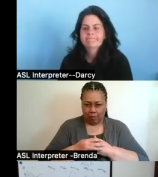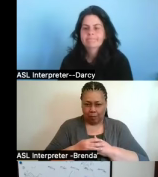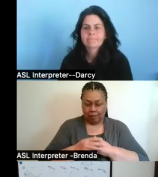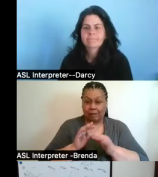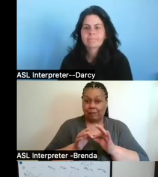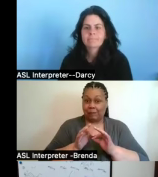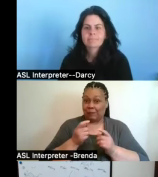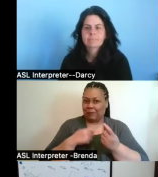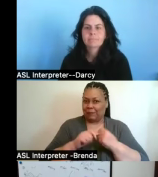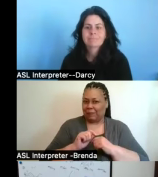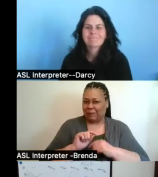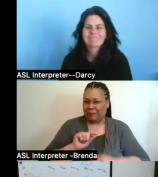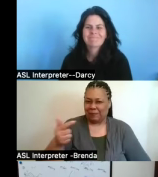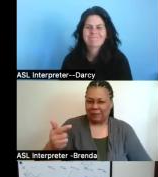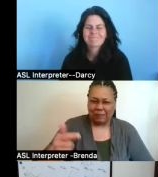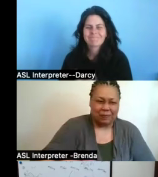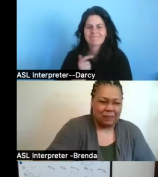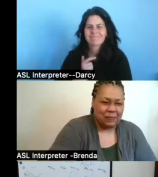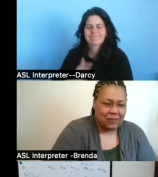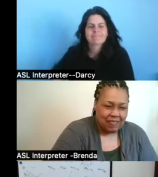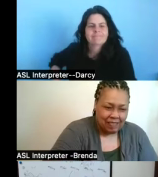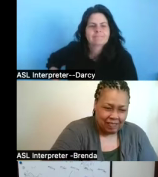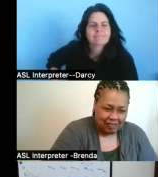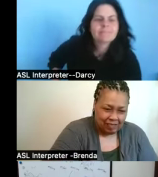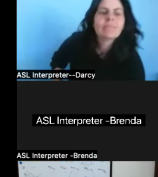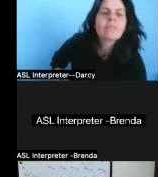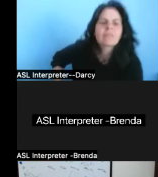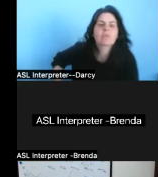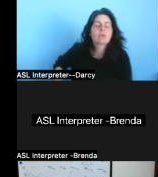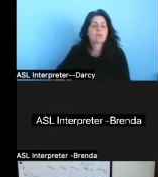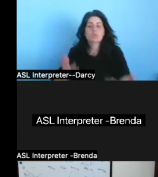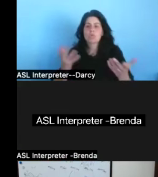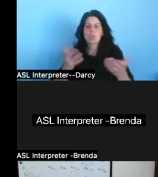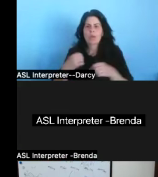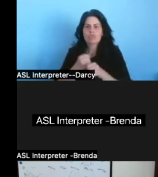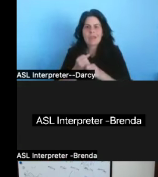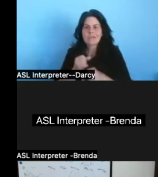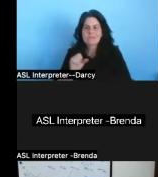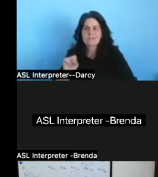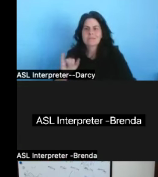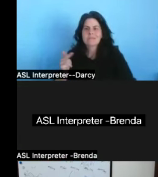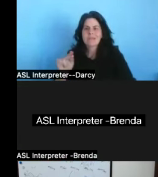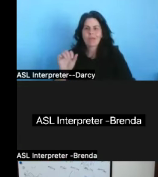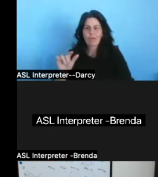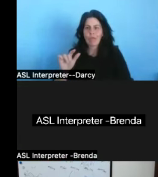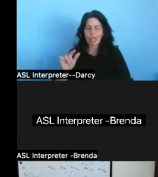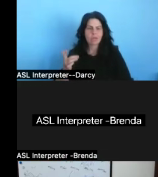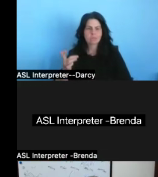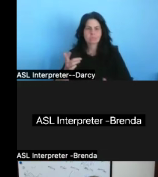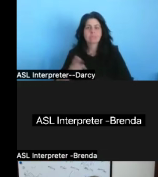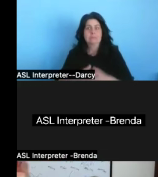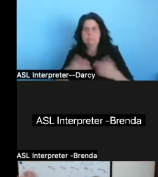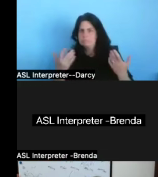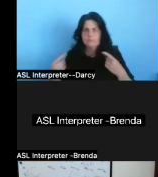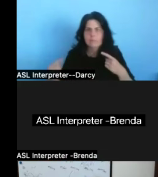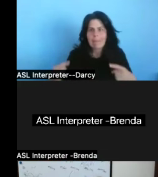You can move to the. Okay, so what creates these signals? This is the main thing that's been up for debate. So on one hand, people say it's